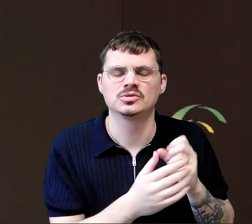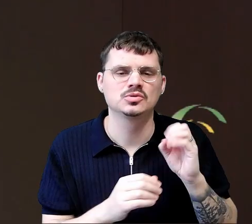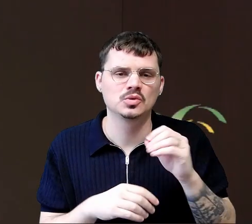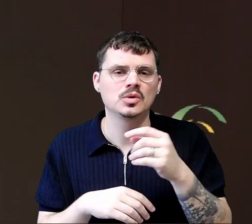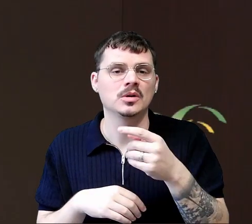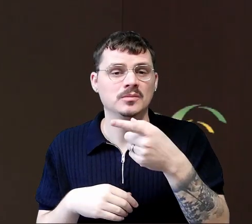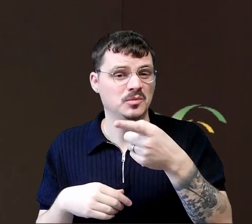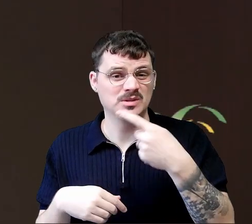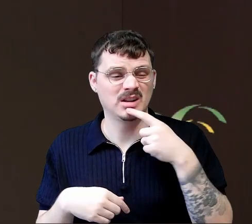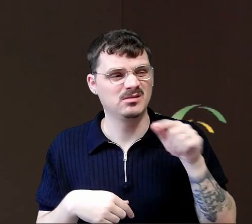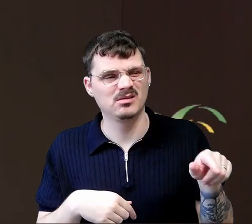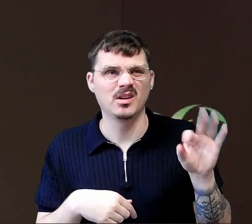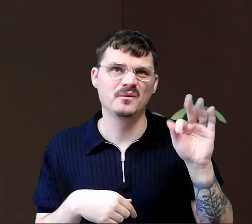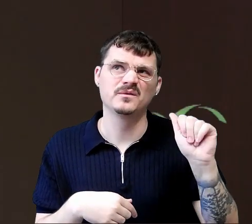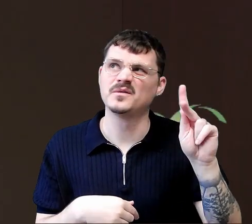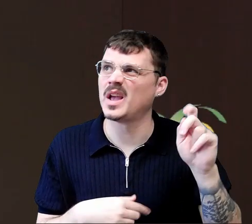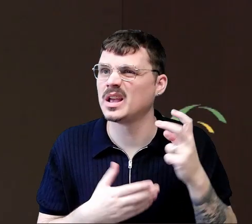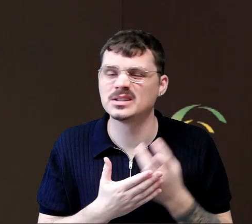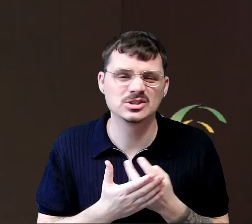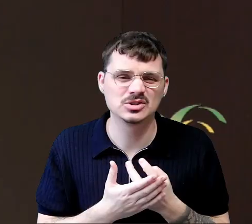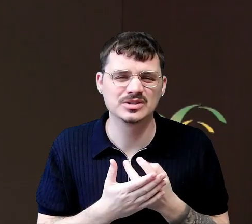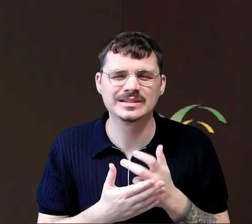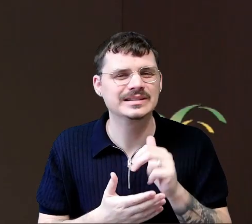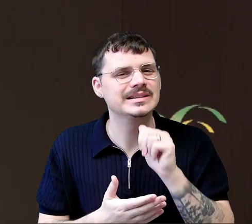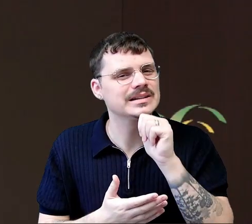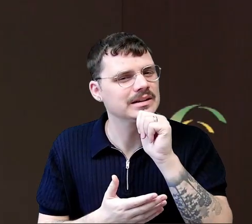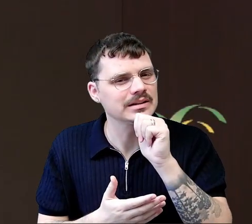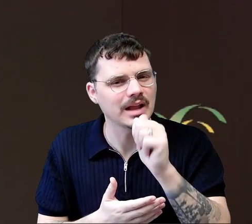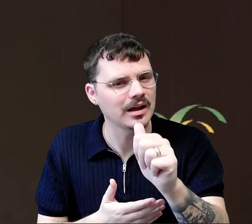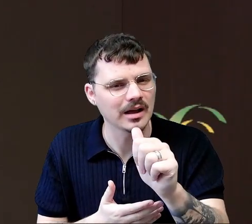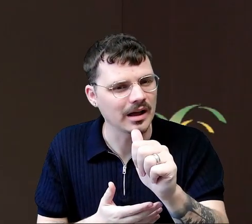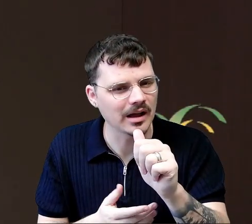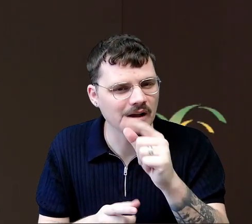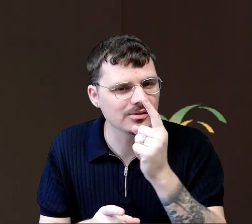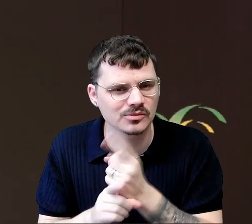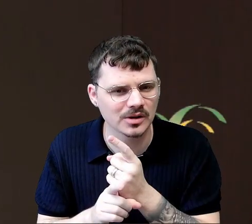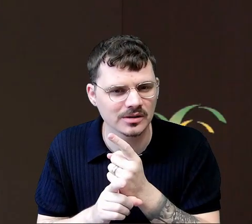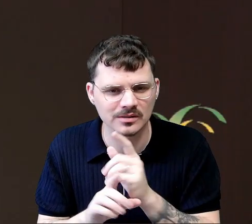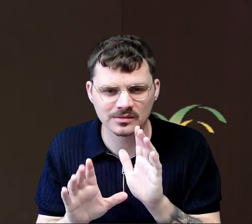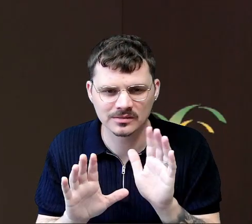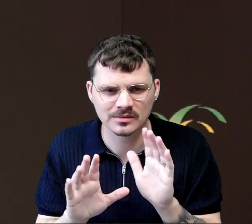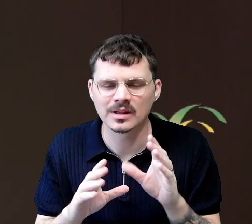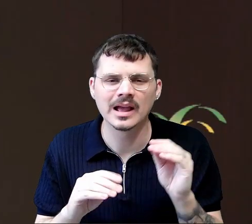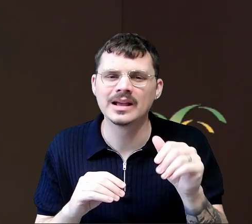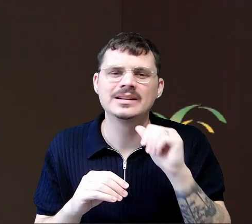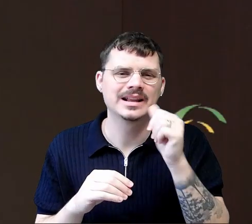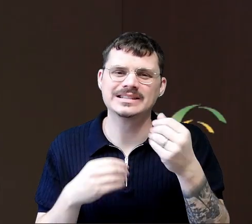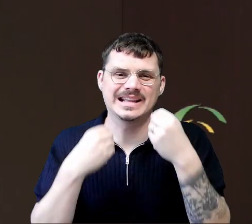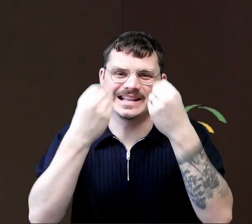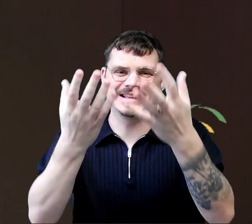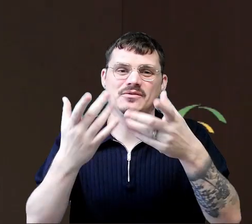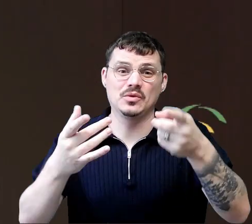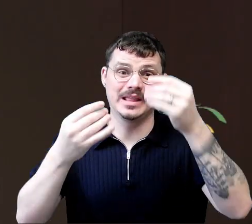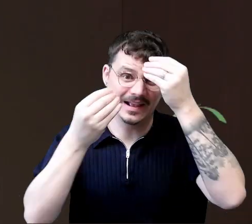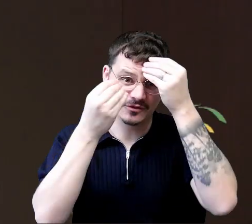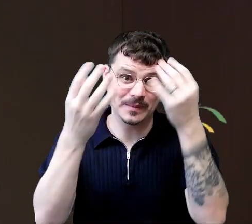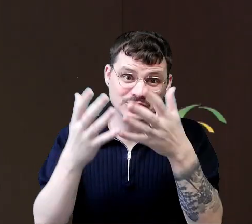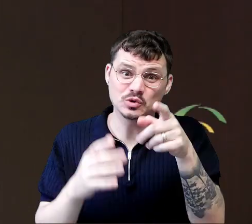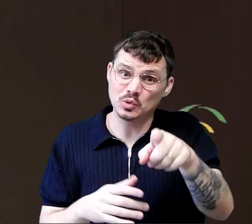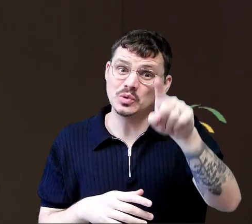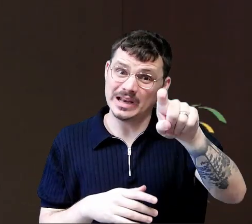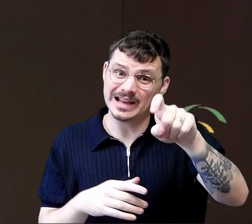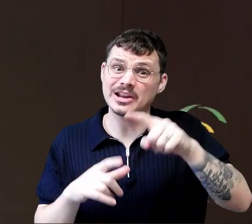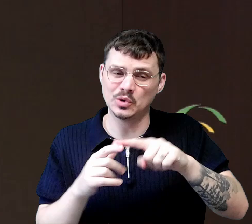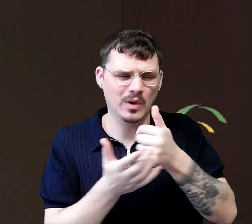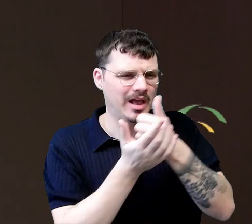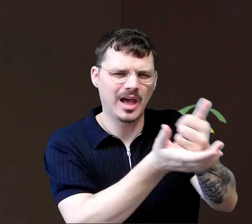this isn't a real seizure is not quite accurate. And it certainly doesn't give you the information you need to help